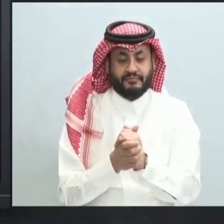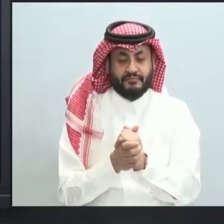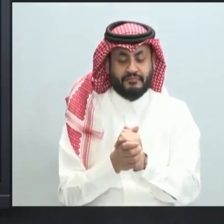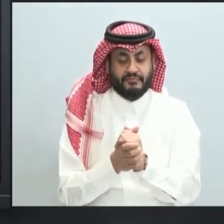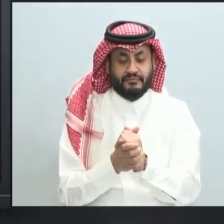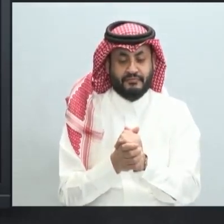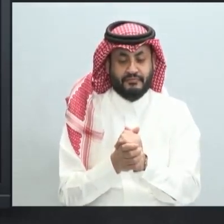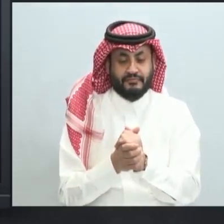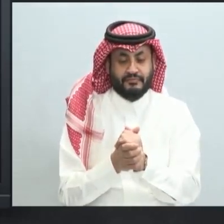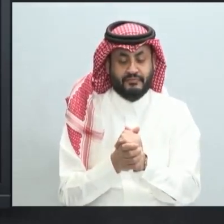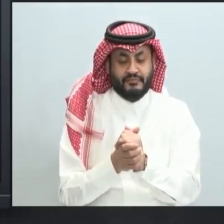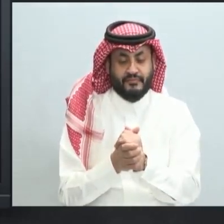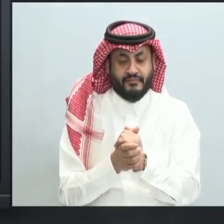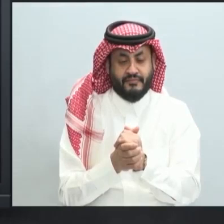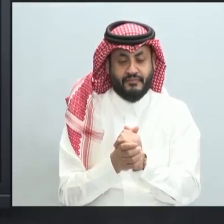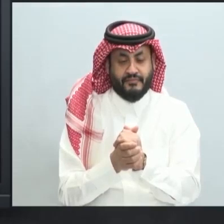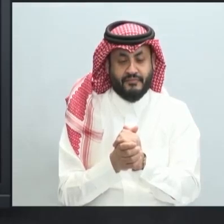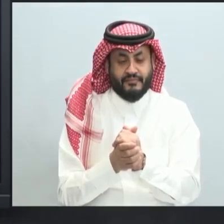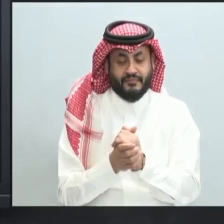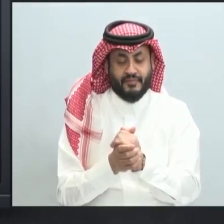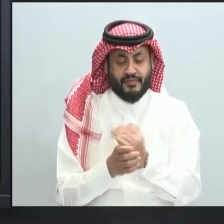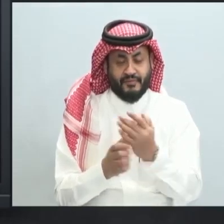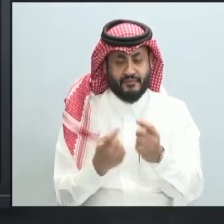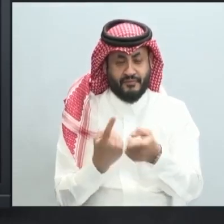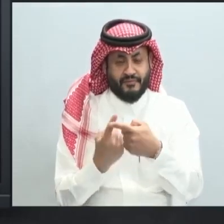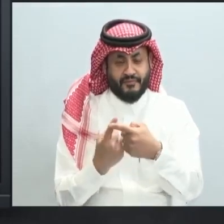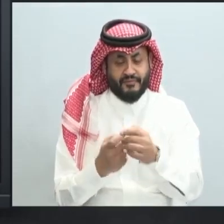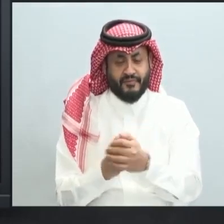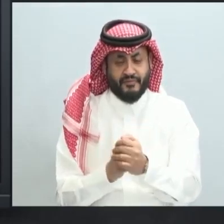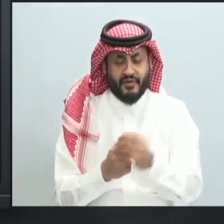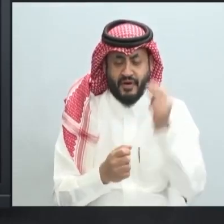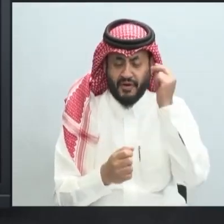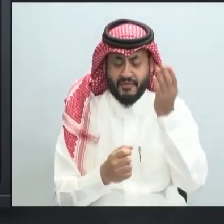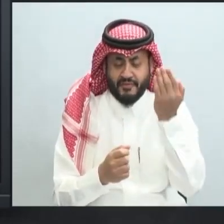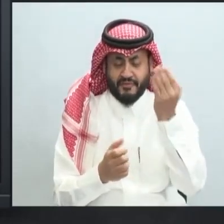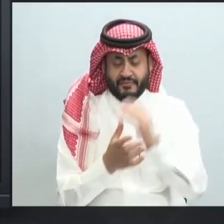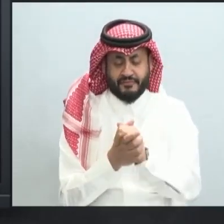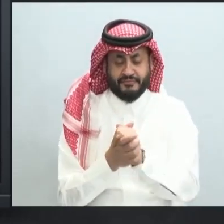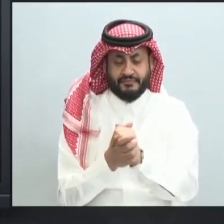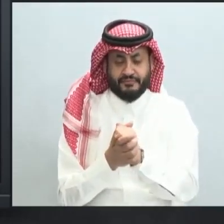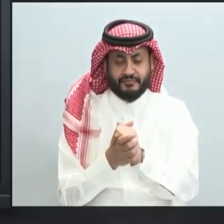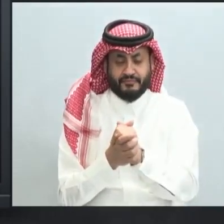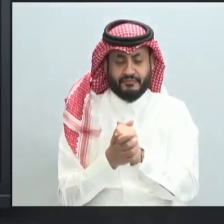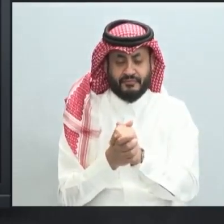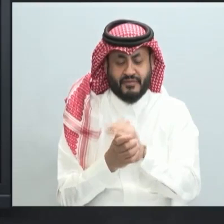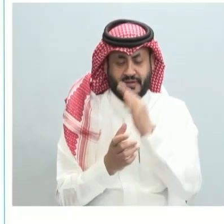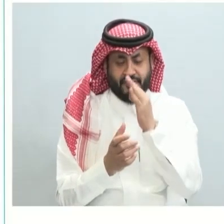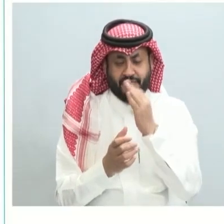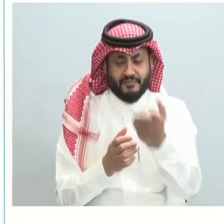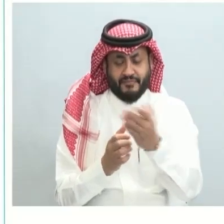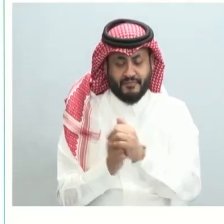move on to the exercise, let's first get to know and remind ourselves again with these